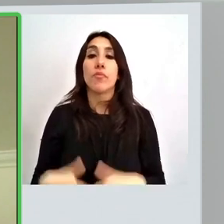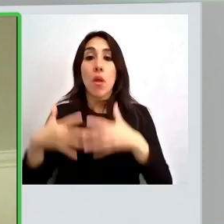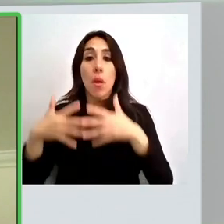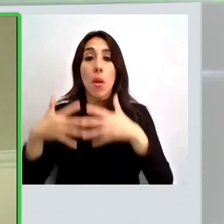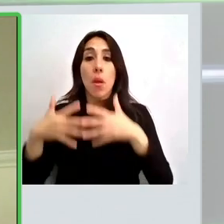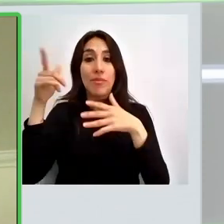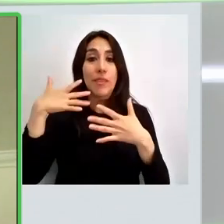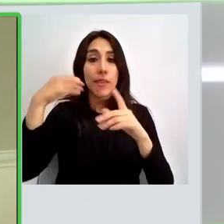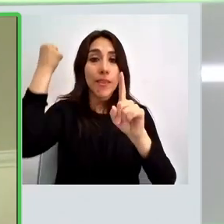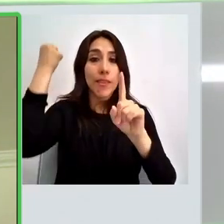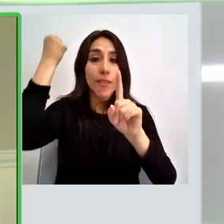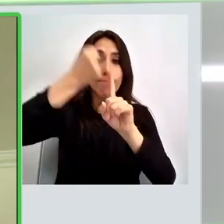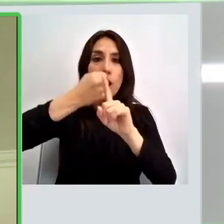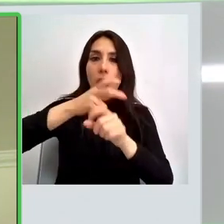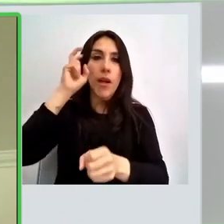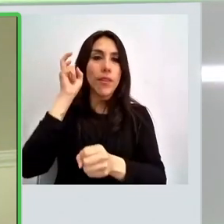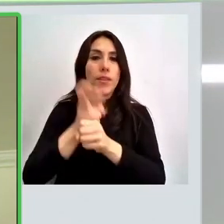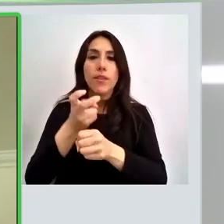31 years